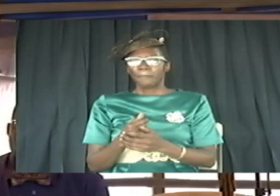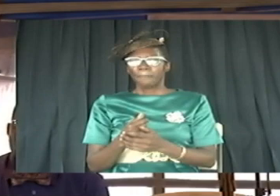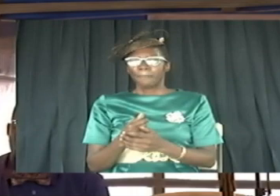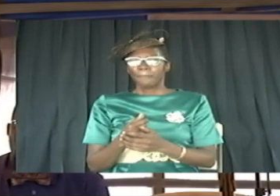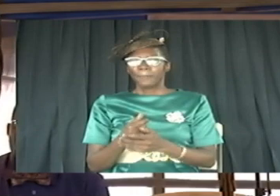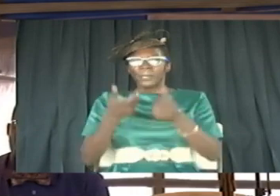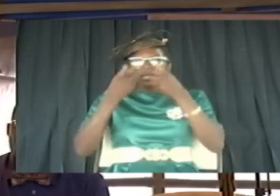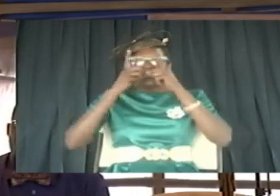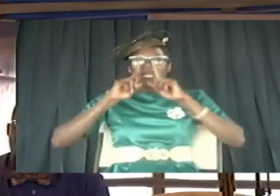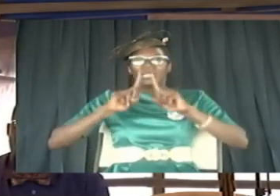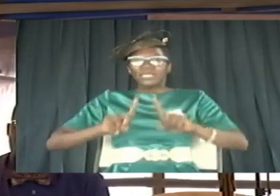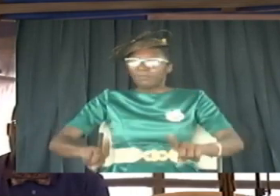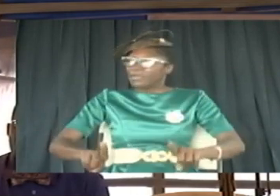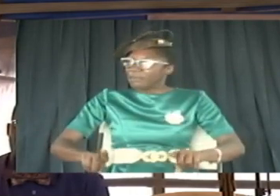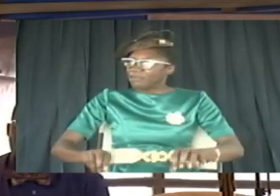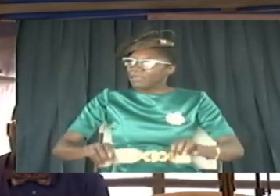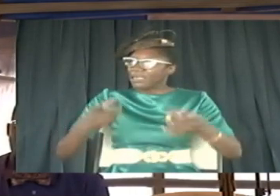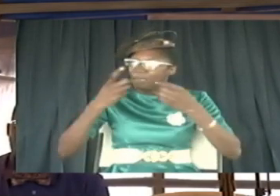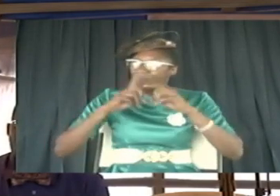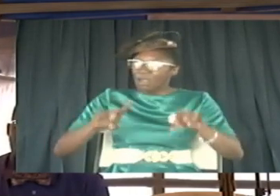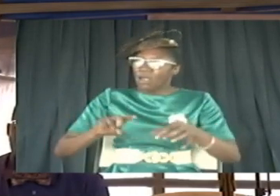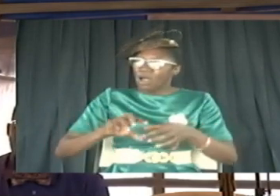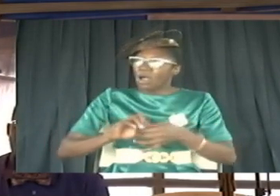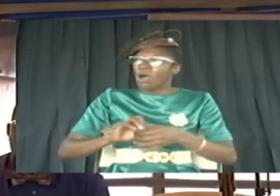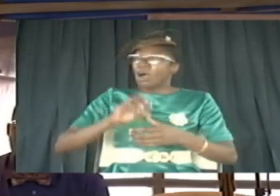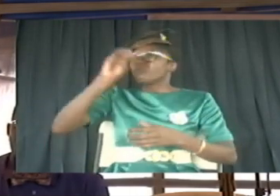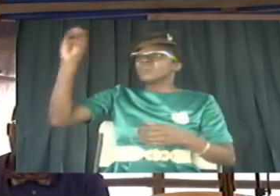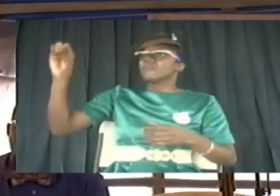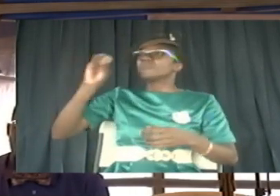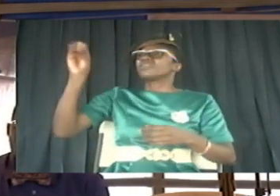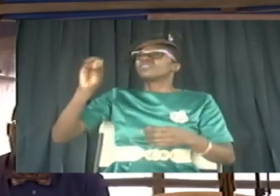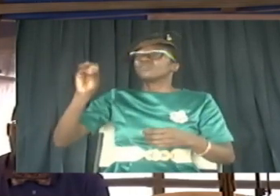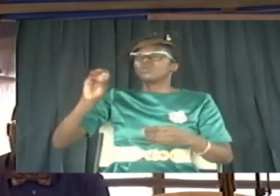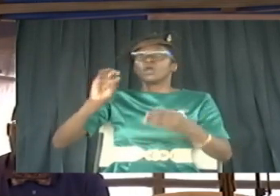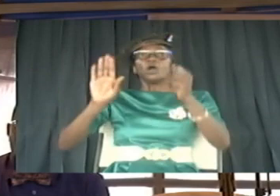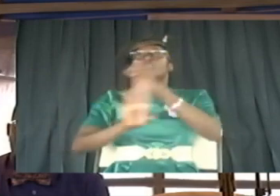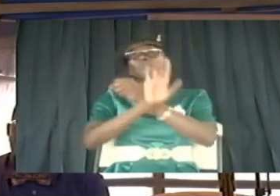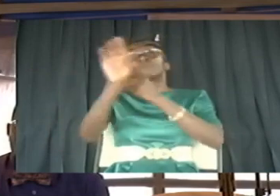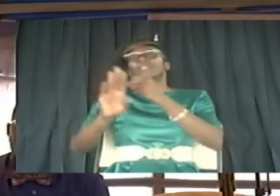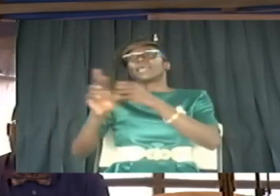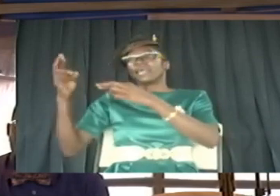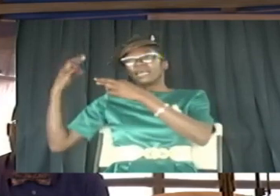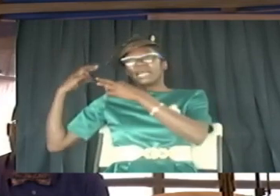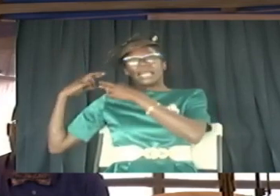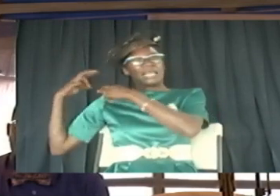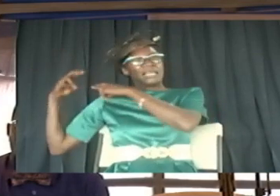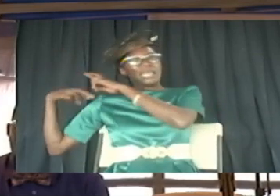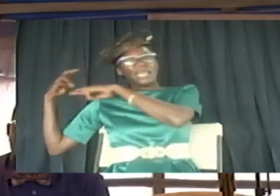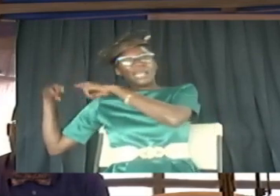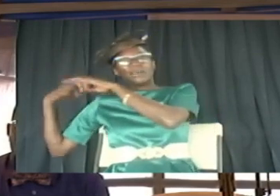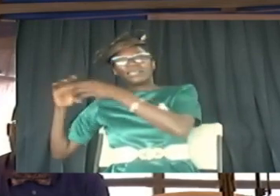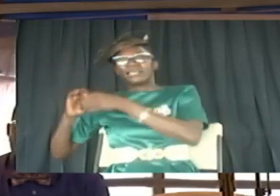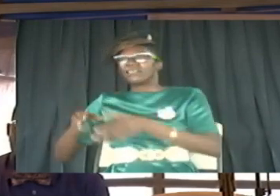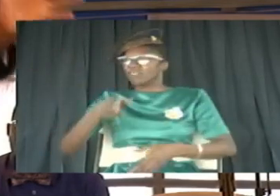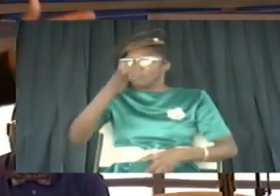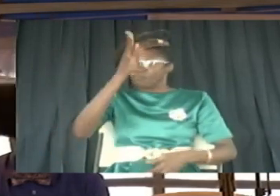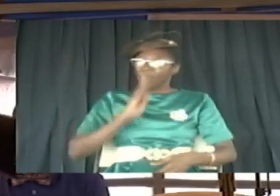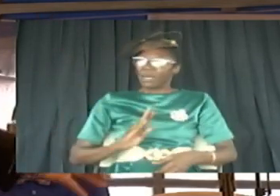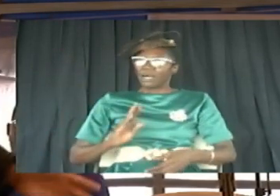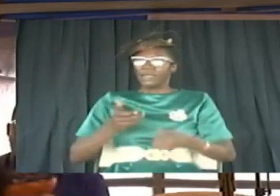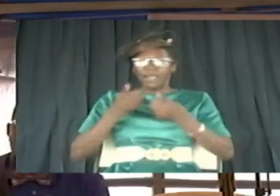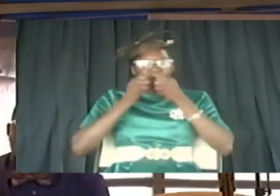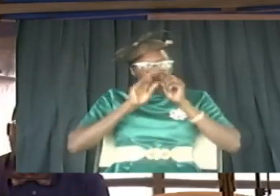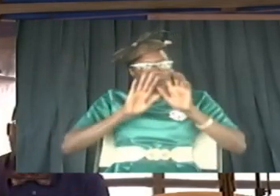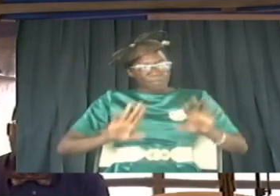to protecting the heritage of God. The dedication of this